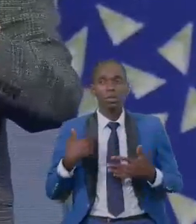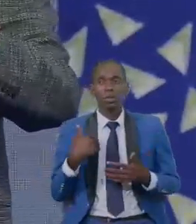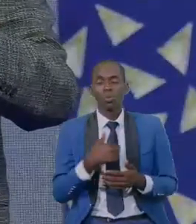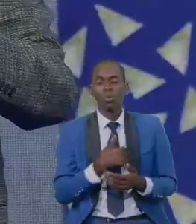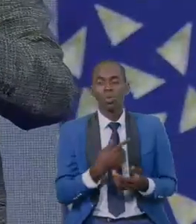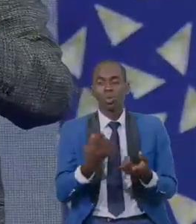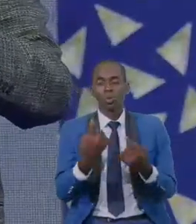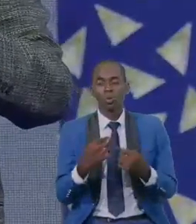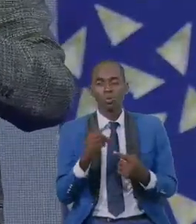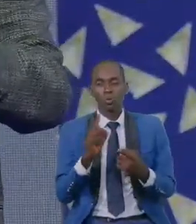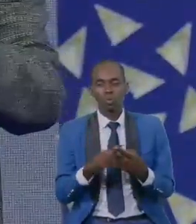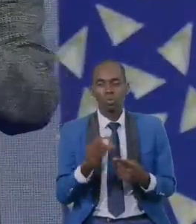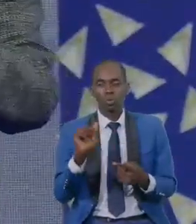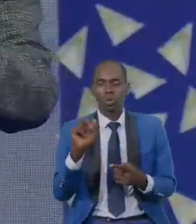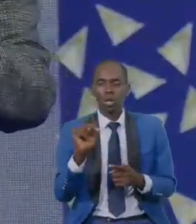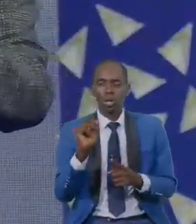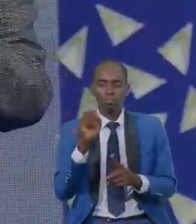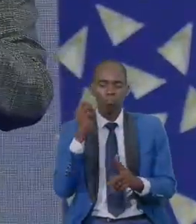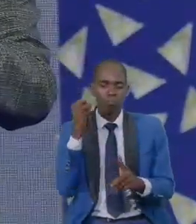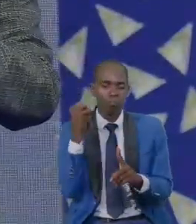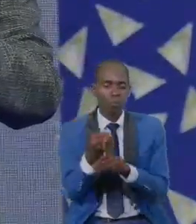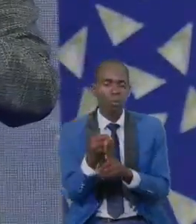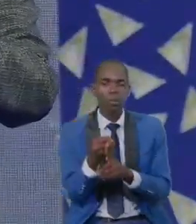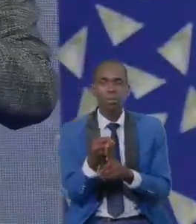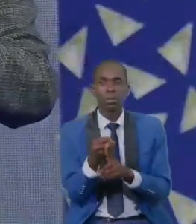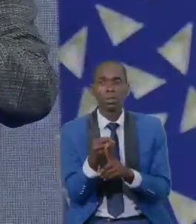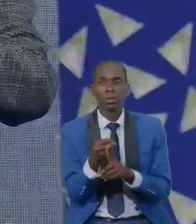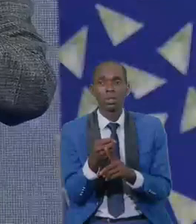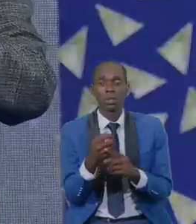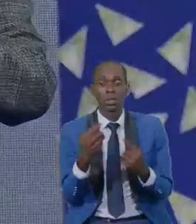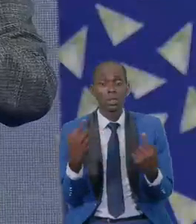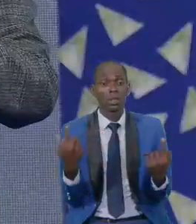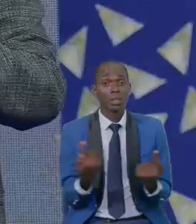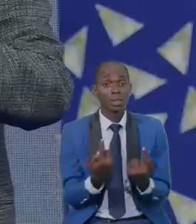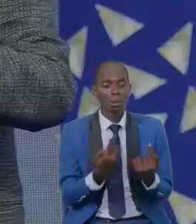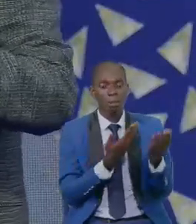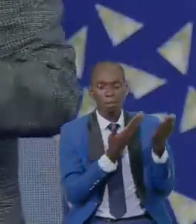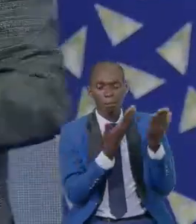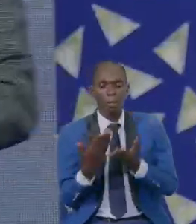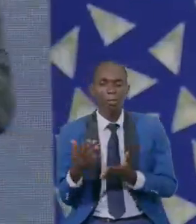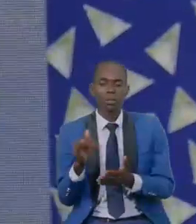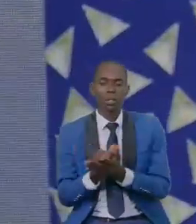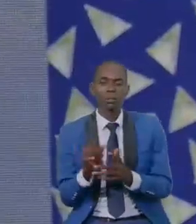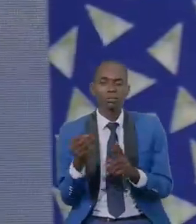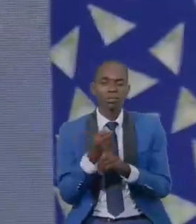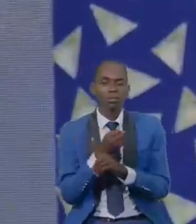accident. Sin caused the accident.